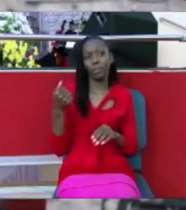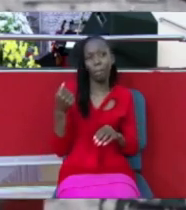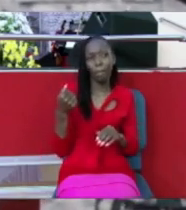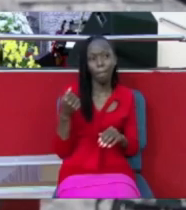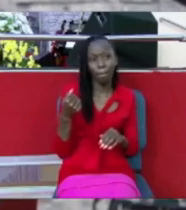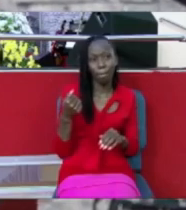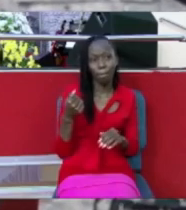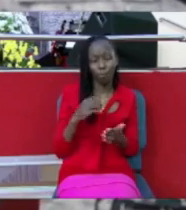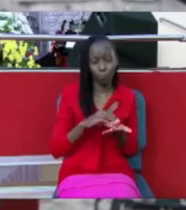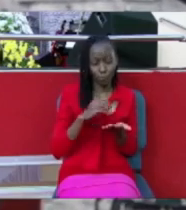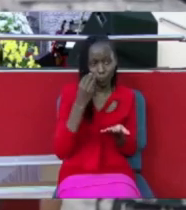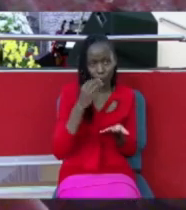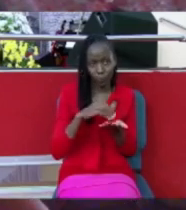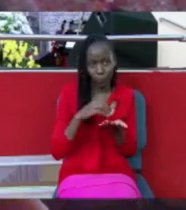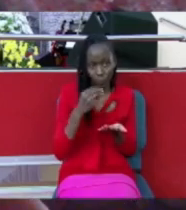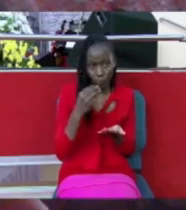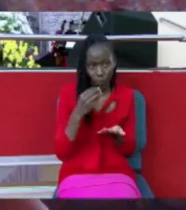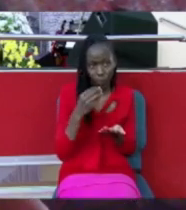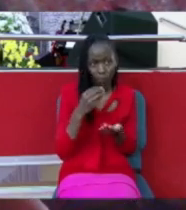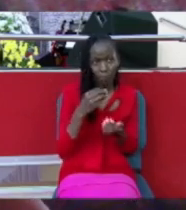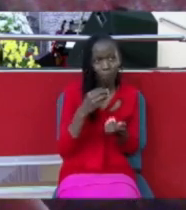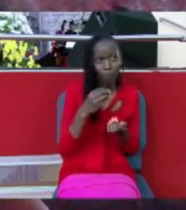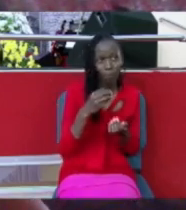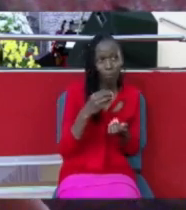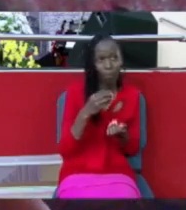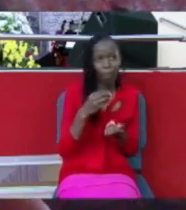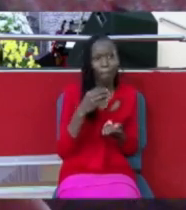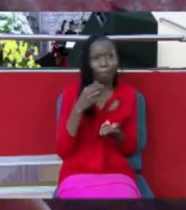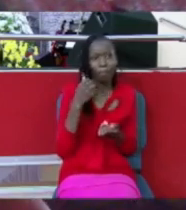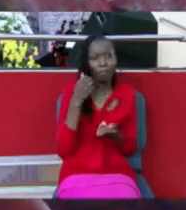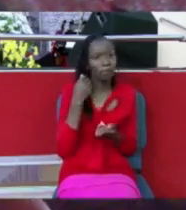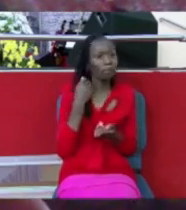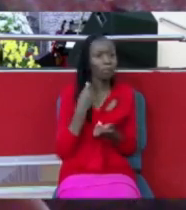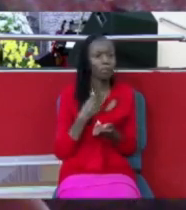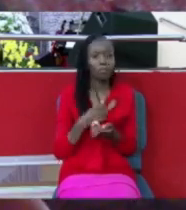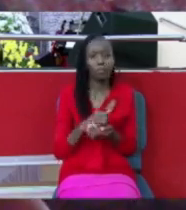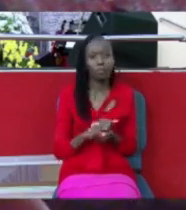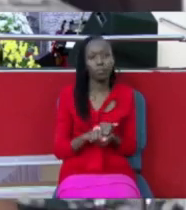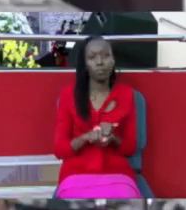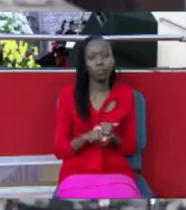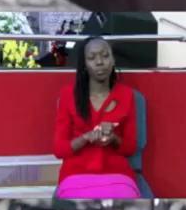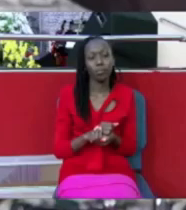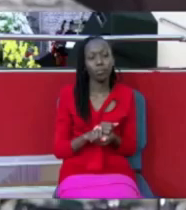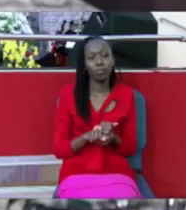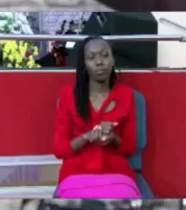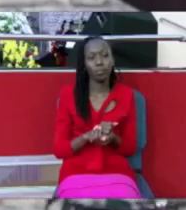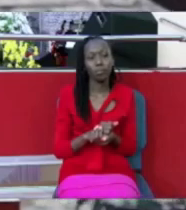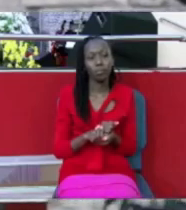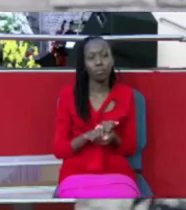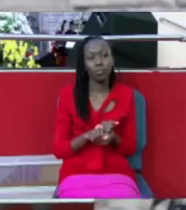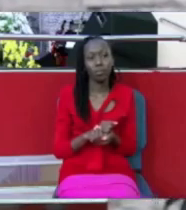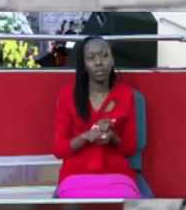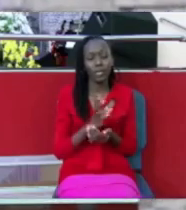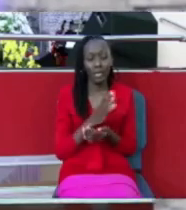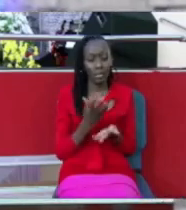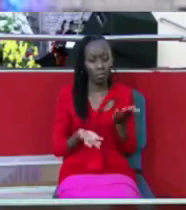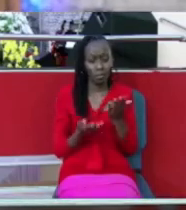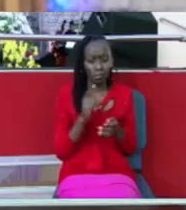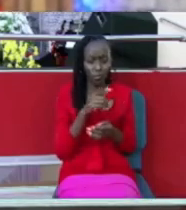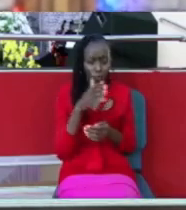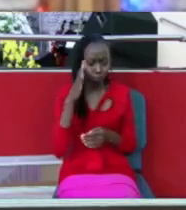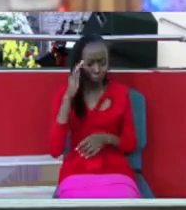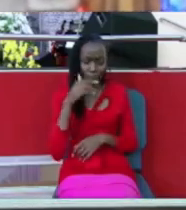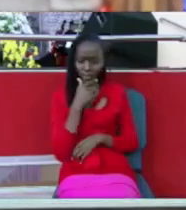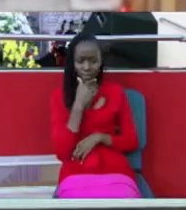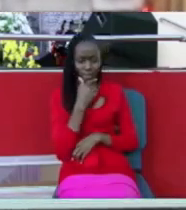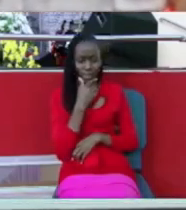kufanya vile inapokea kemikali na vitu vyote vizuri kutoka kwa ile nyasi. And maybe now you are wondering, now me and I'm